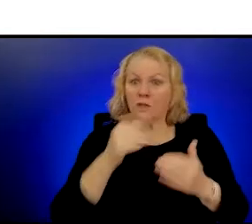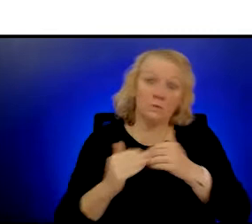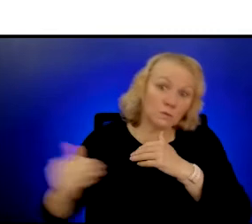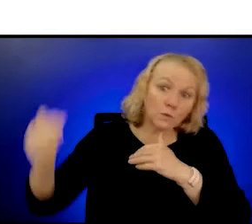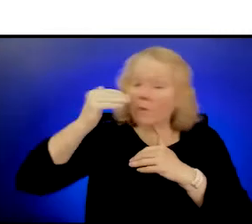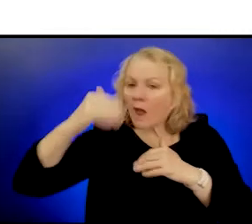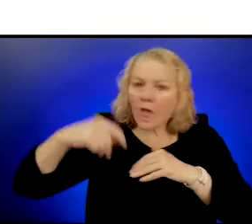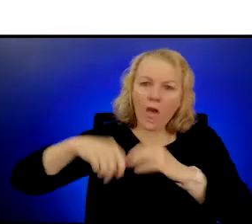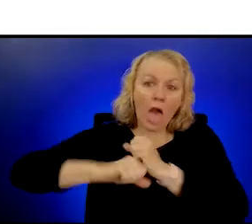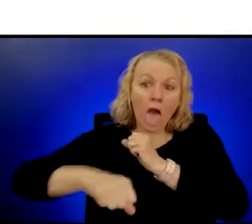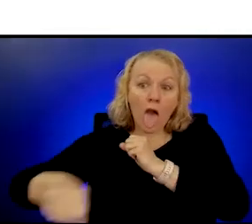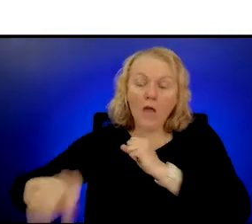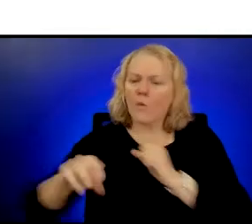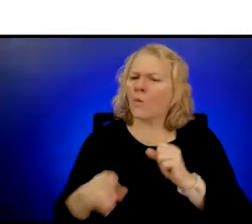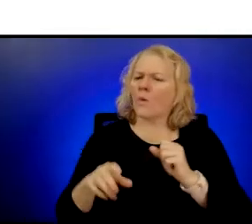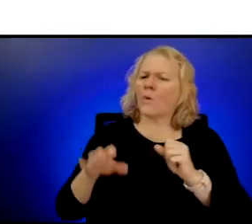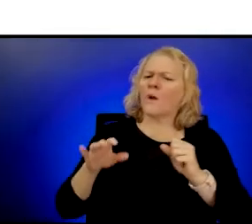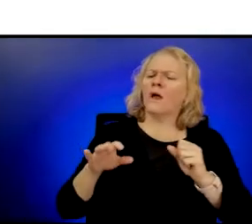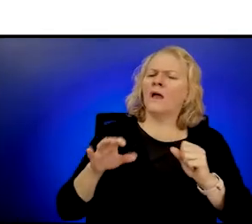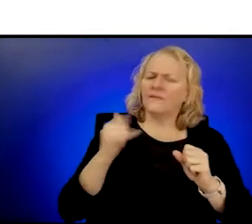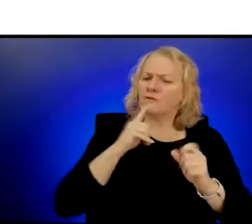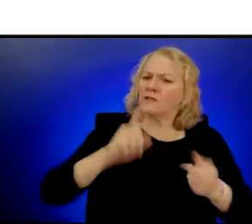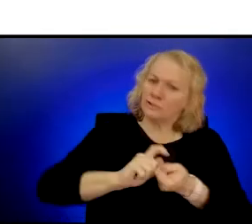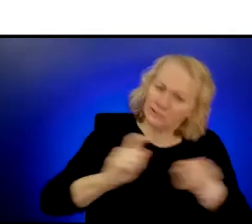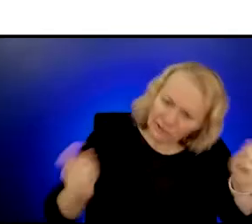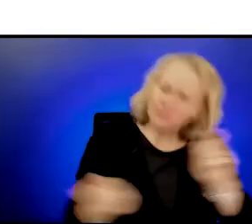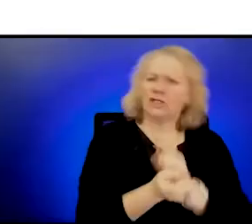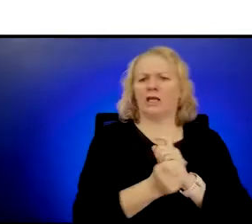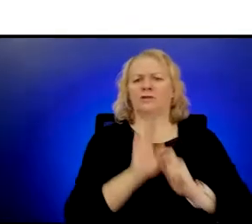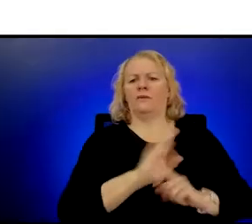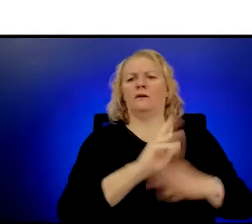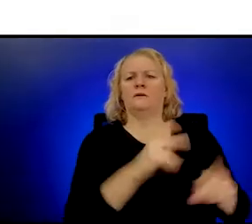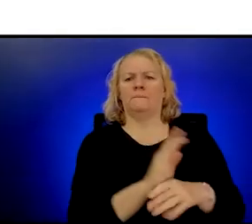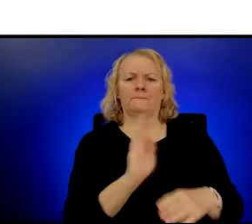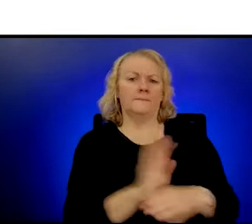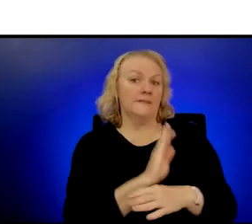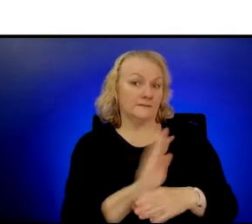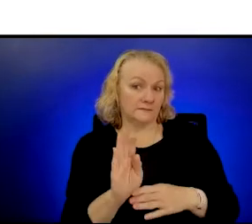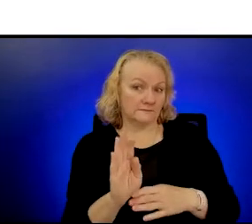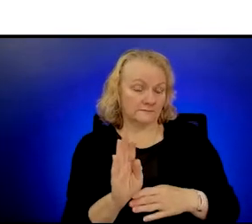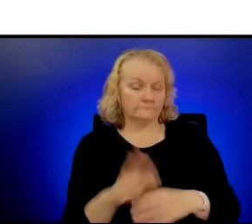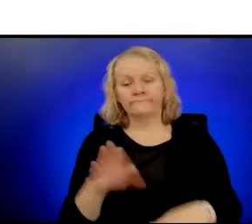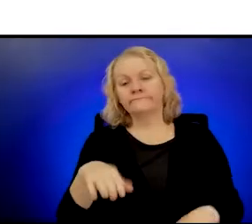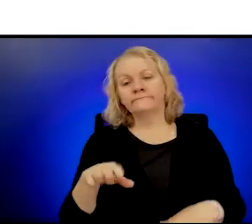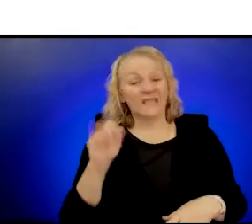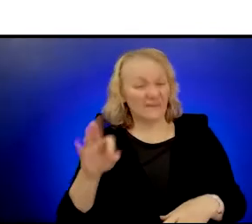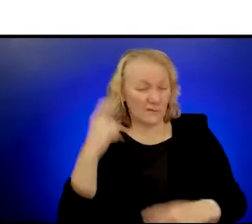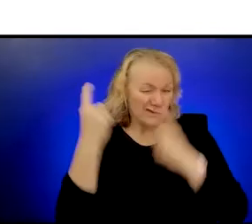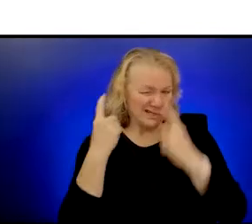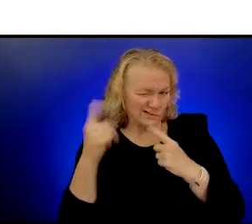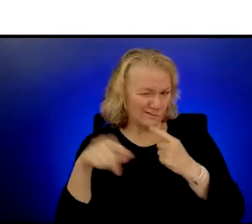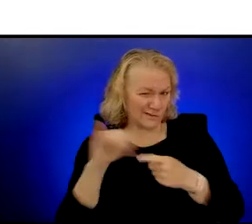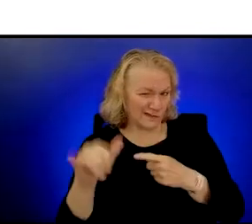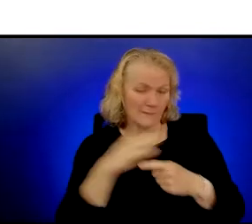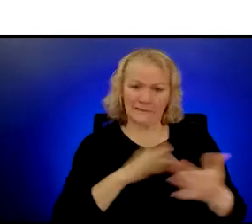would alter fundamentally the nature or operation of the business. So if you have questions about that, please